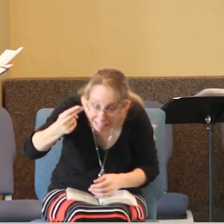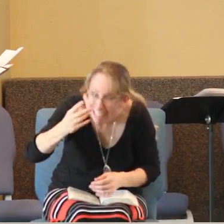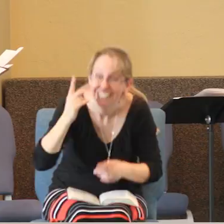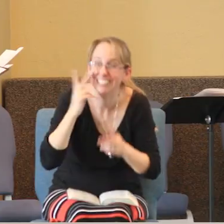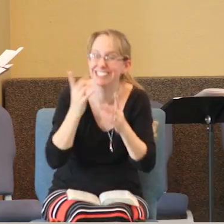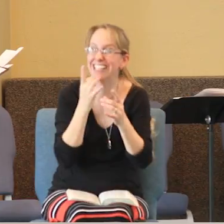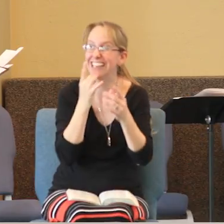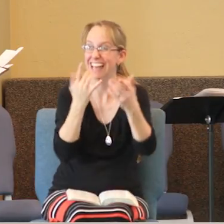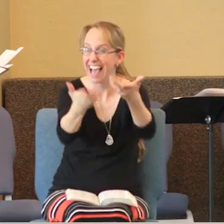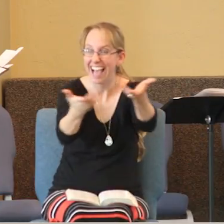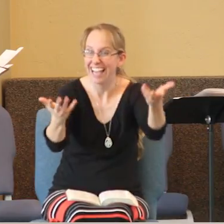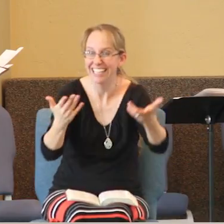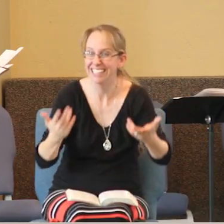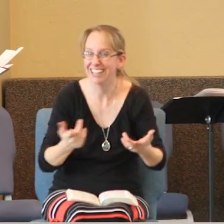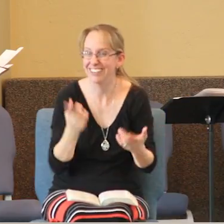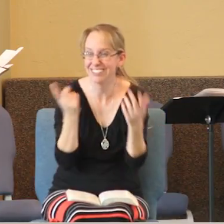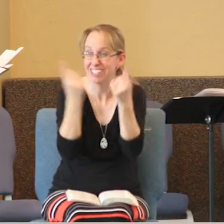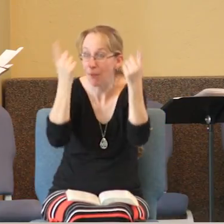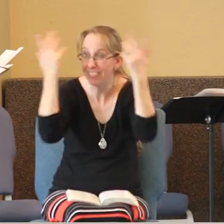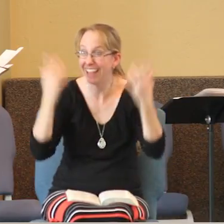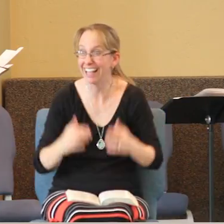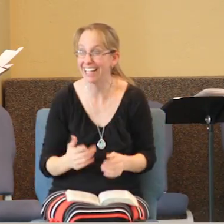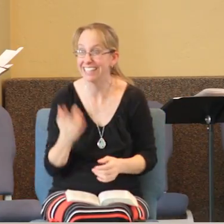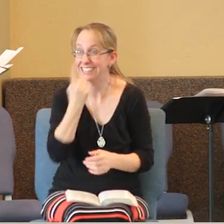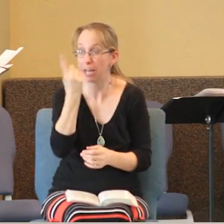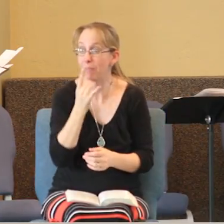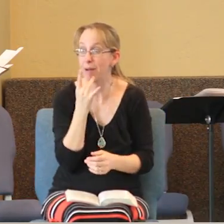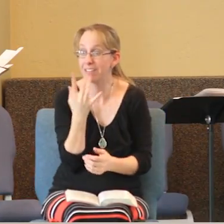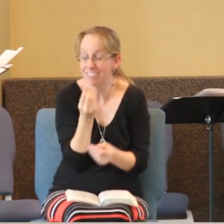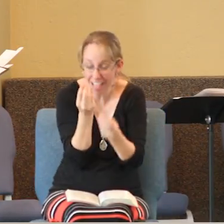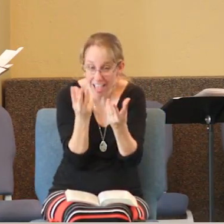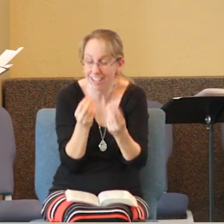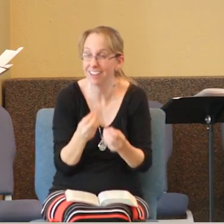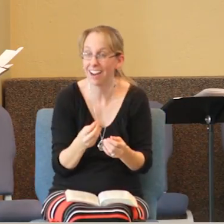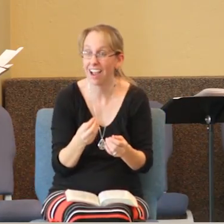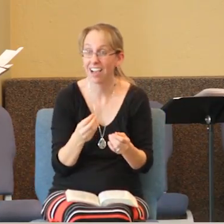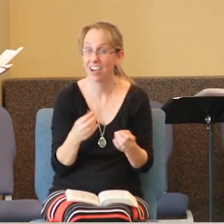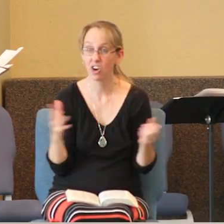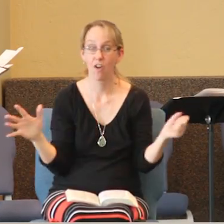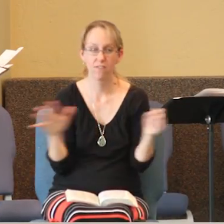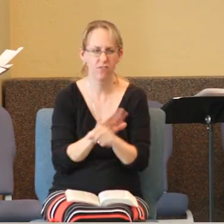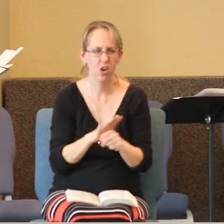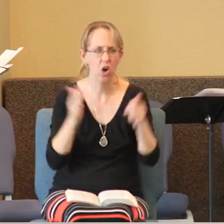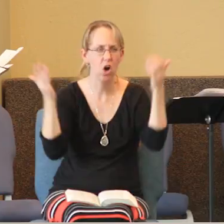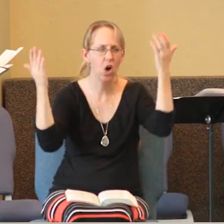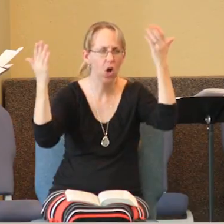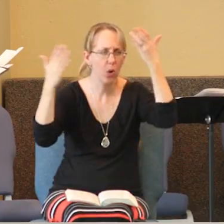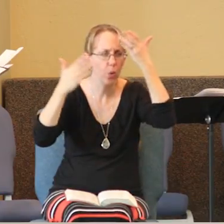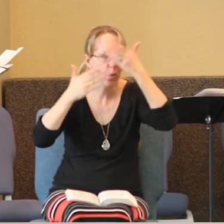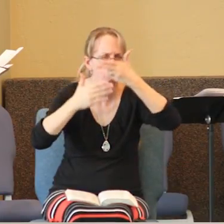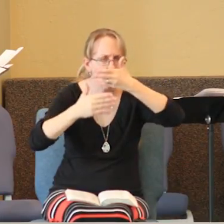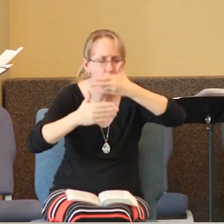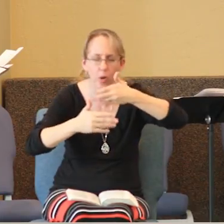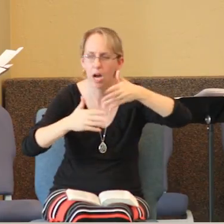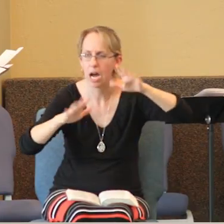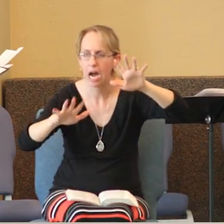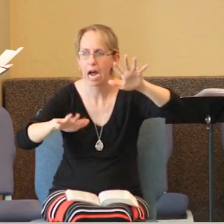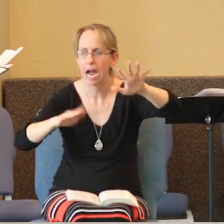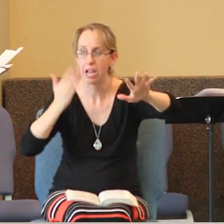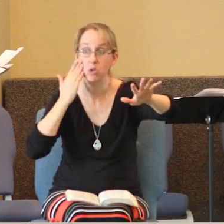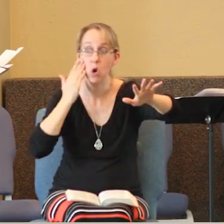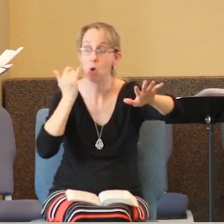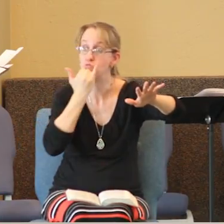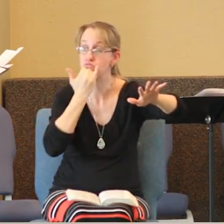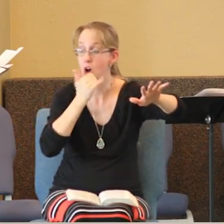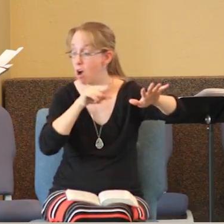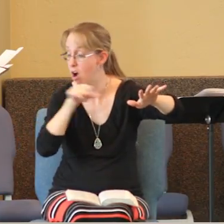they'd have something to strike so that you'd actually be able to see in front of you. And so you're in pitch darkness, and you